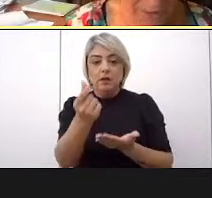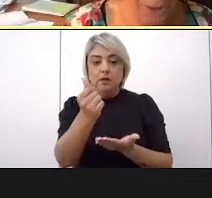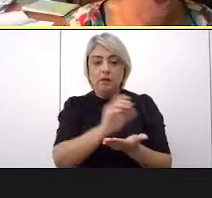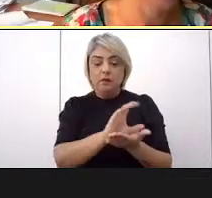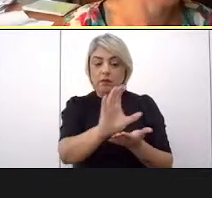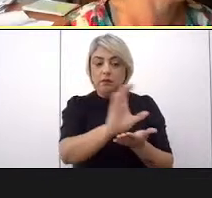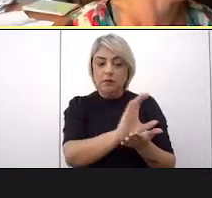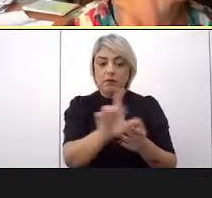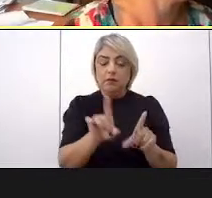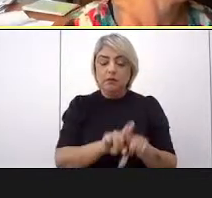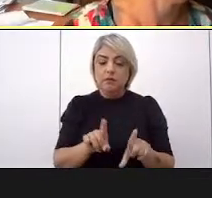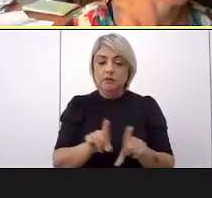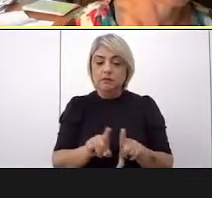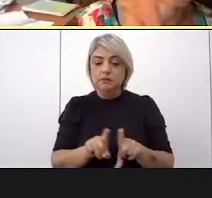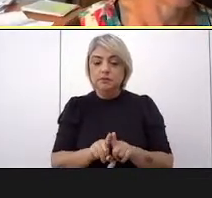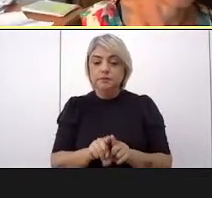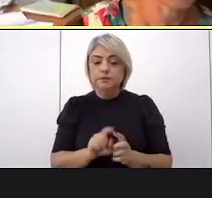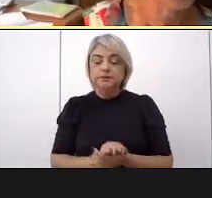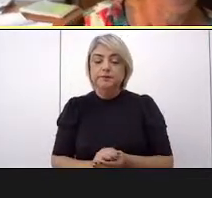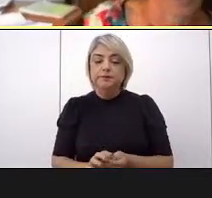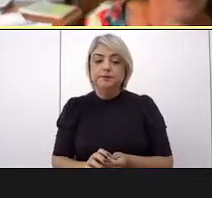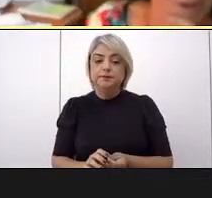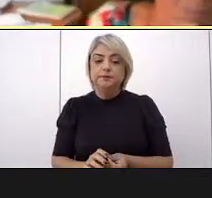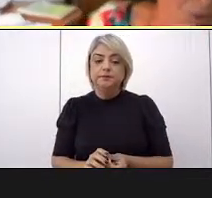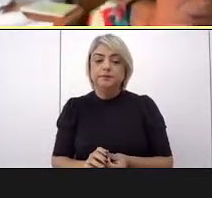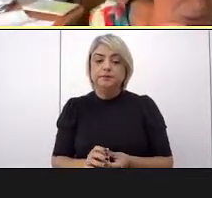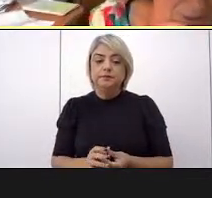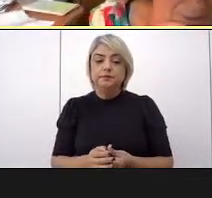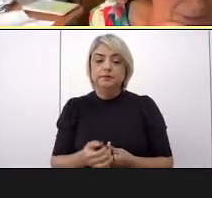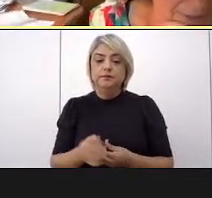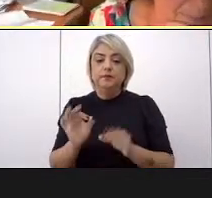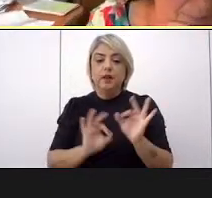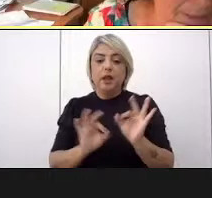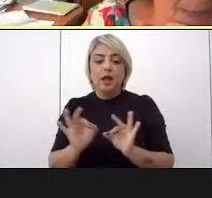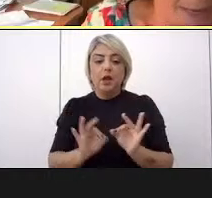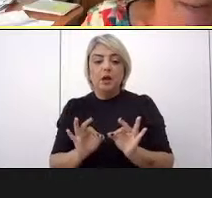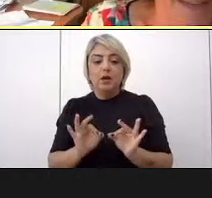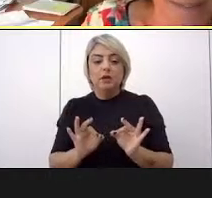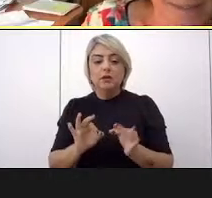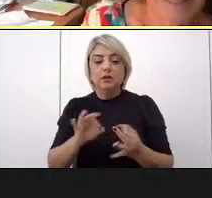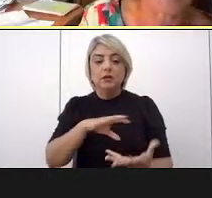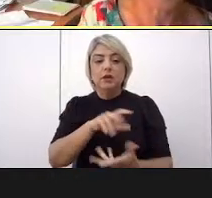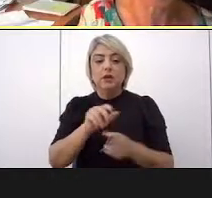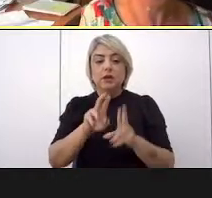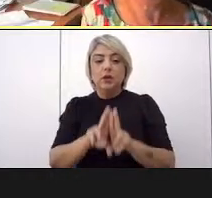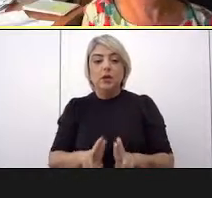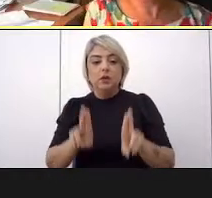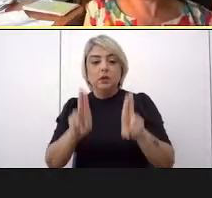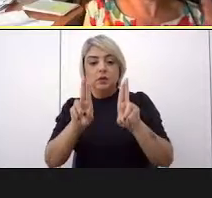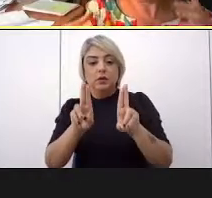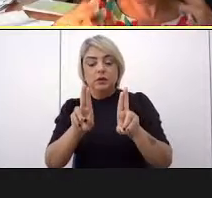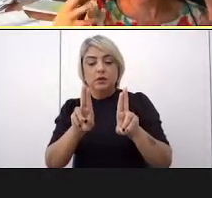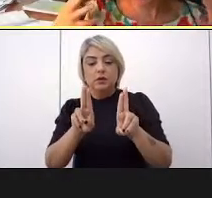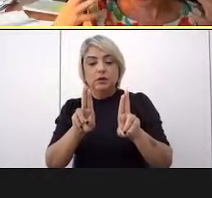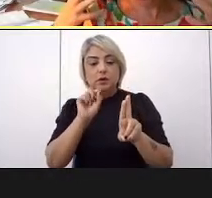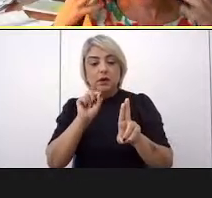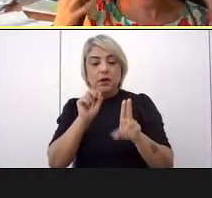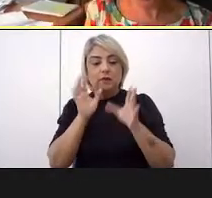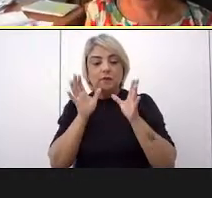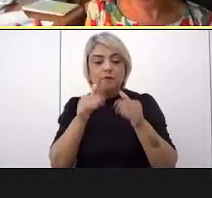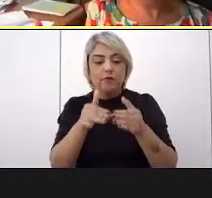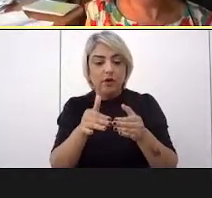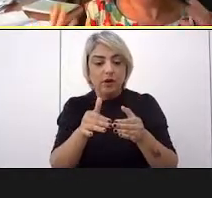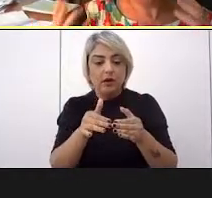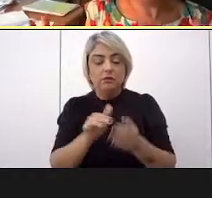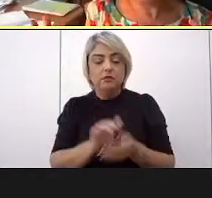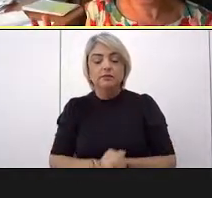United Nations international organization are very much targeted at them, and they, although they